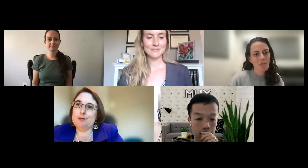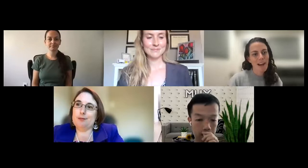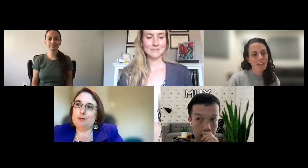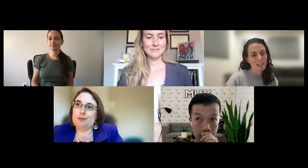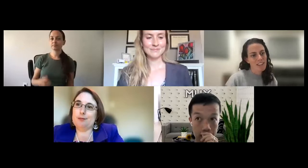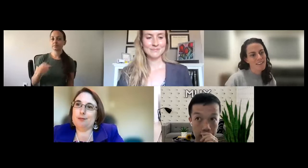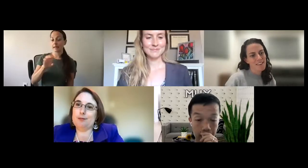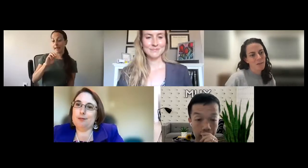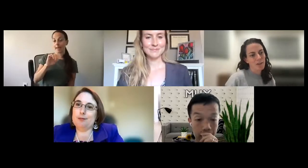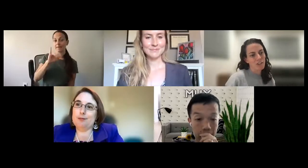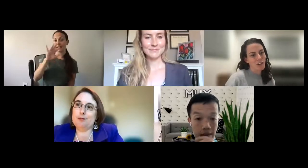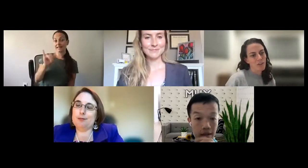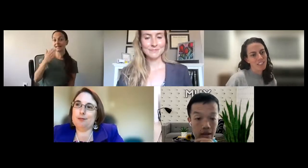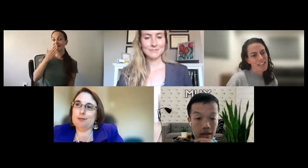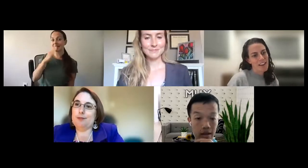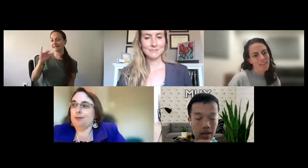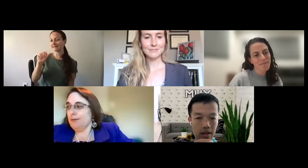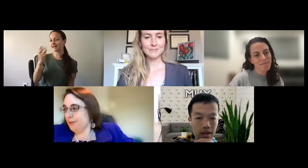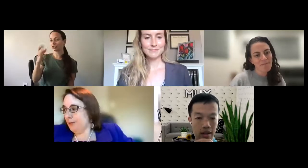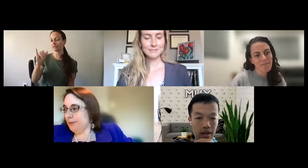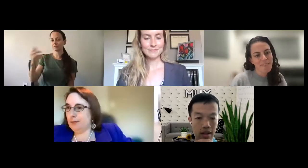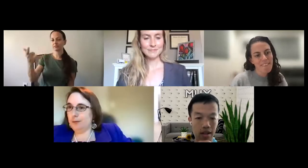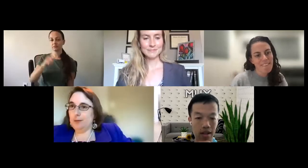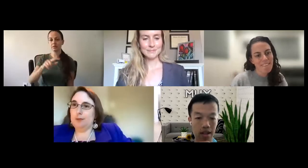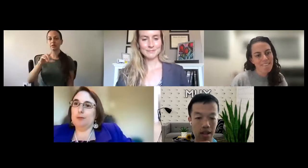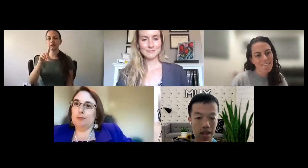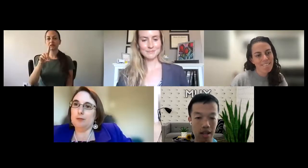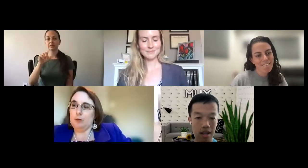Thank you, Ashley. I'm going to turn it over to Danh.